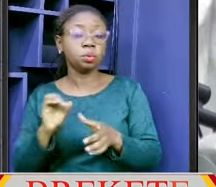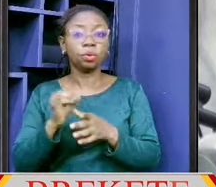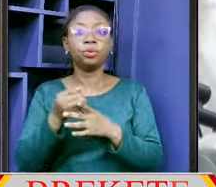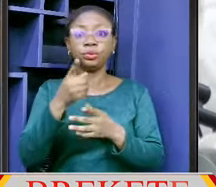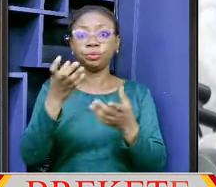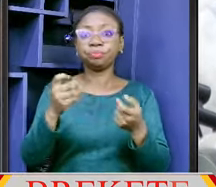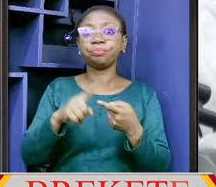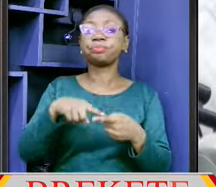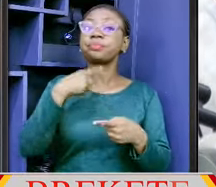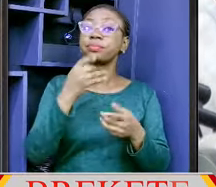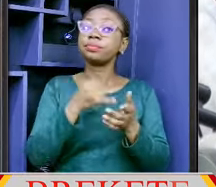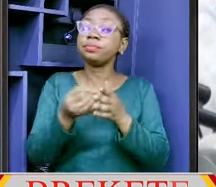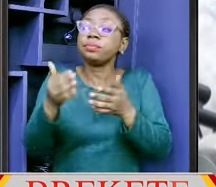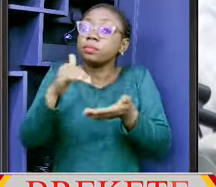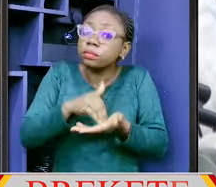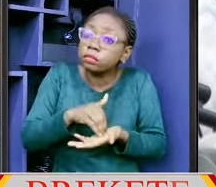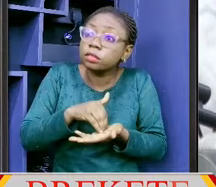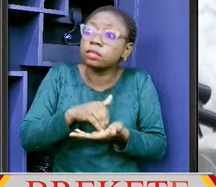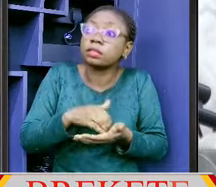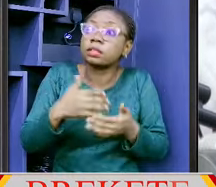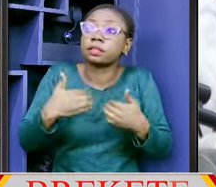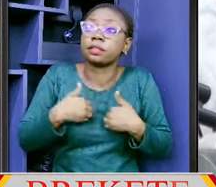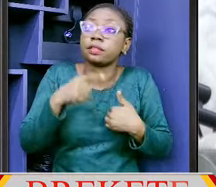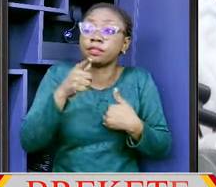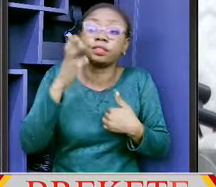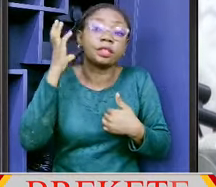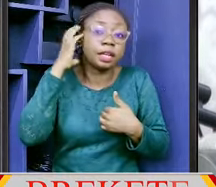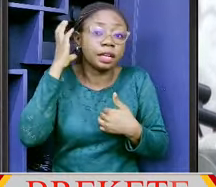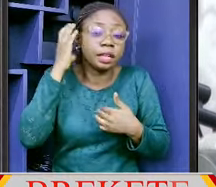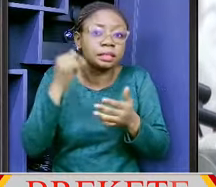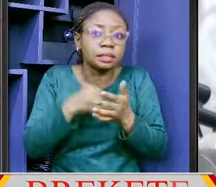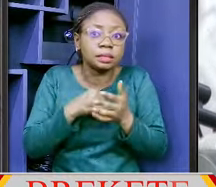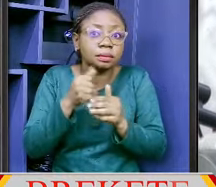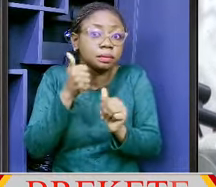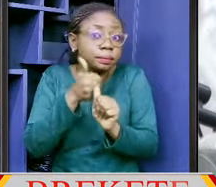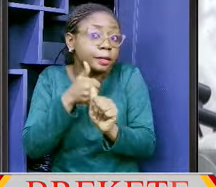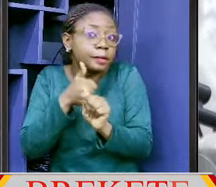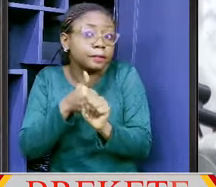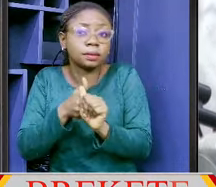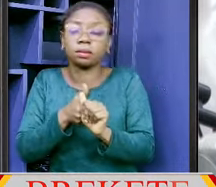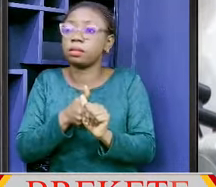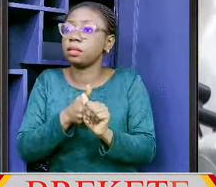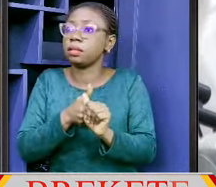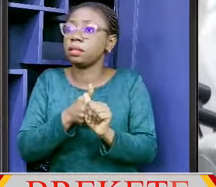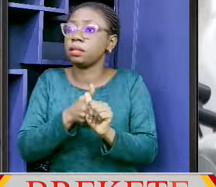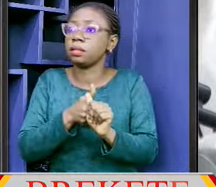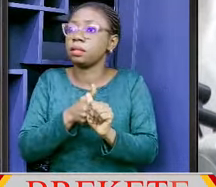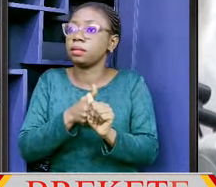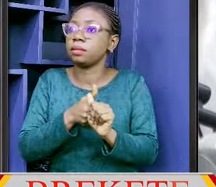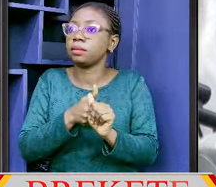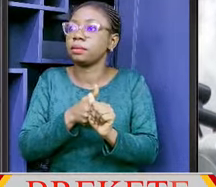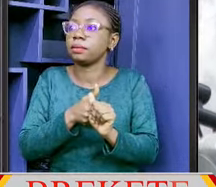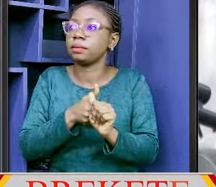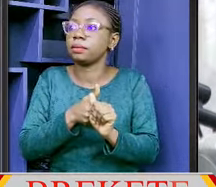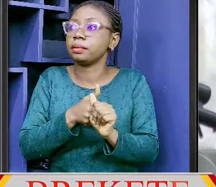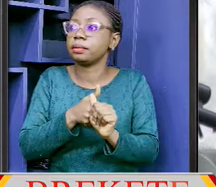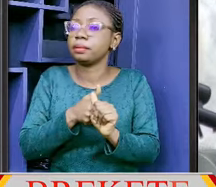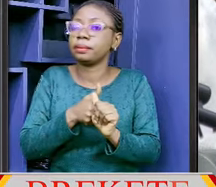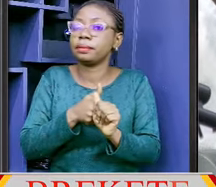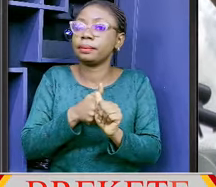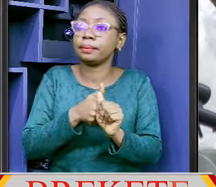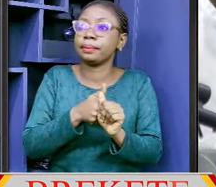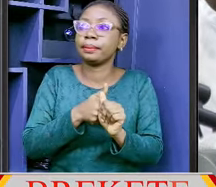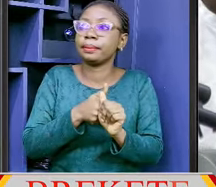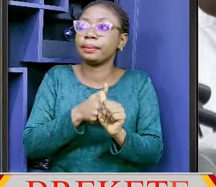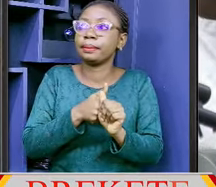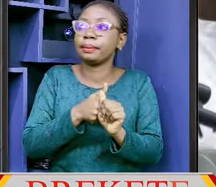repeat and make it here. Sir, you don't hear the allegation already by yourself? No, sir. You never hear them? No, sir. Madam, repeat them for your face. Make when I